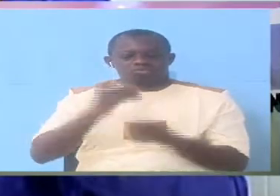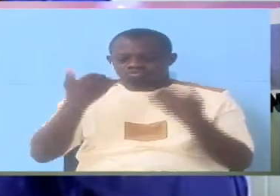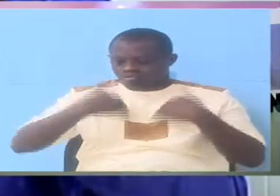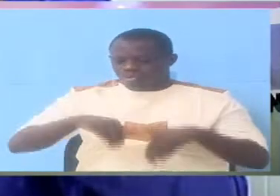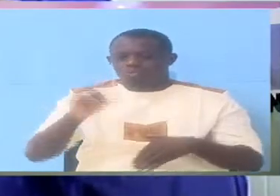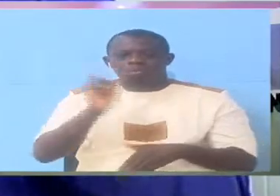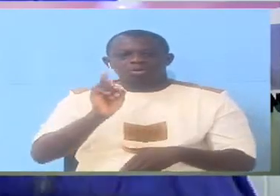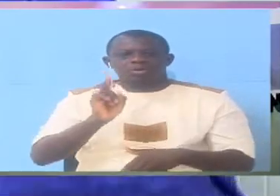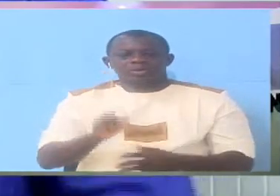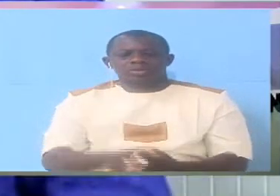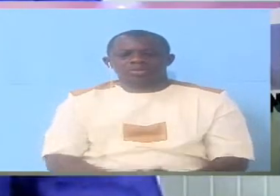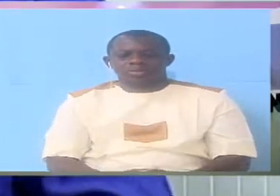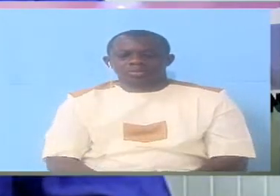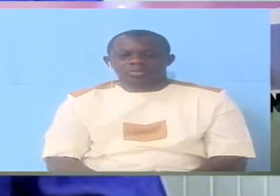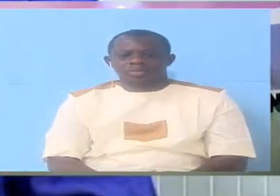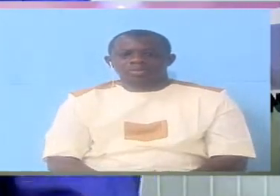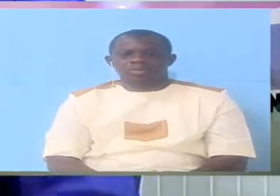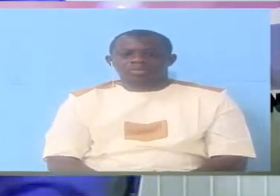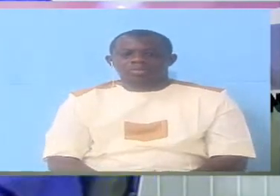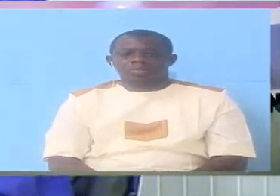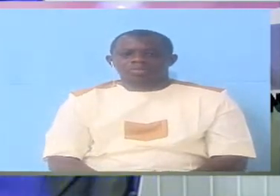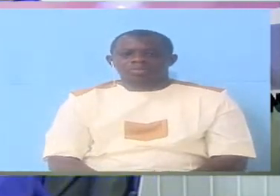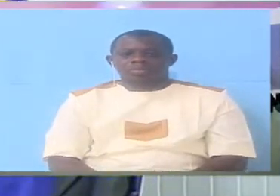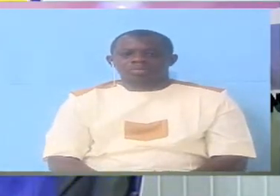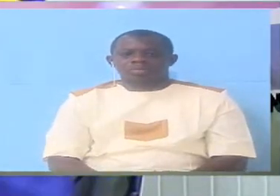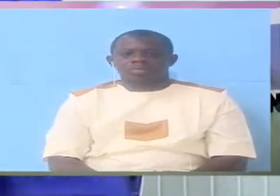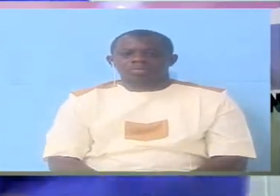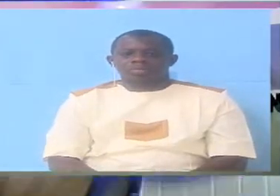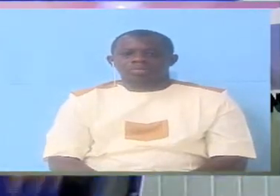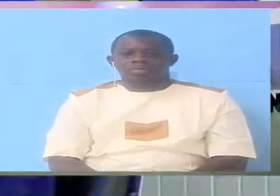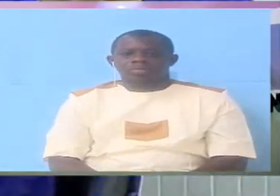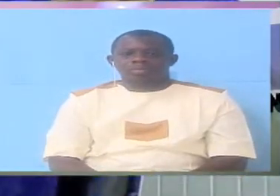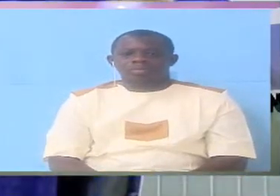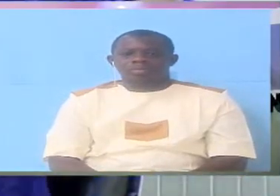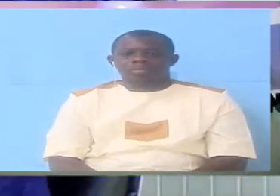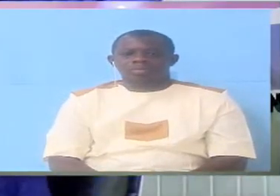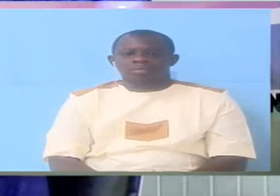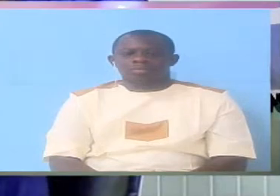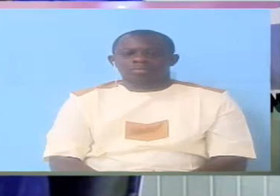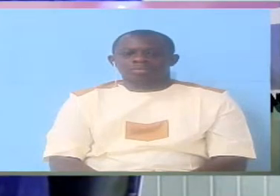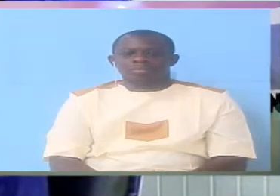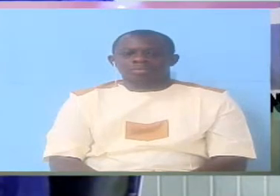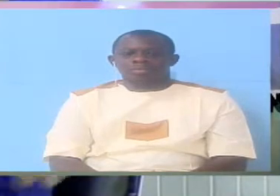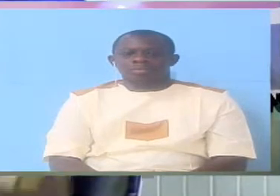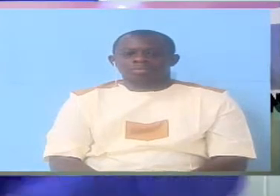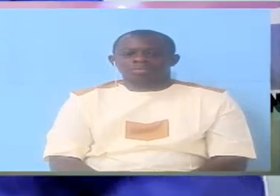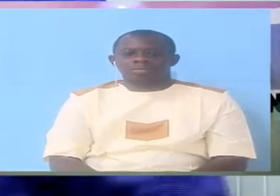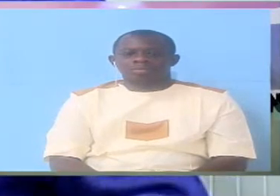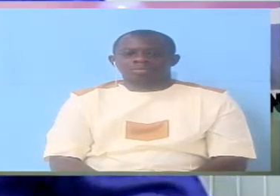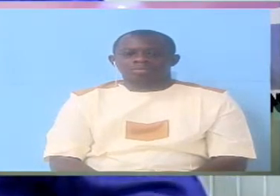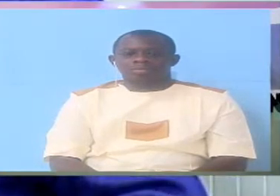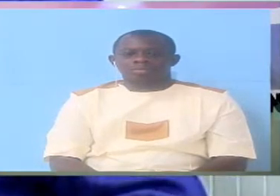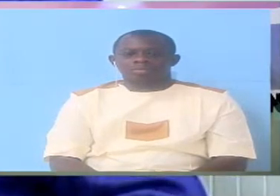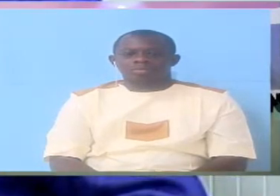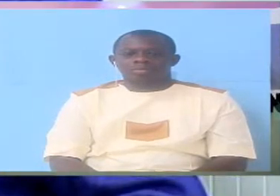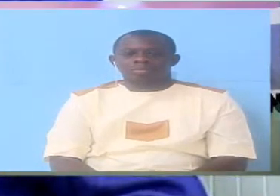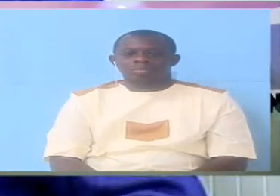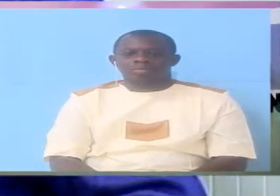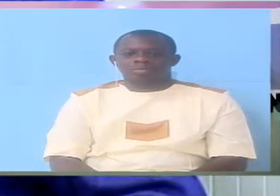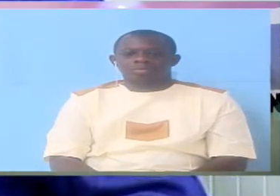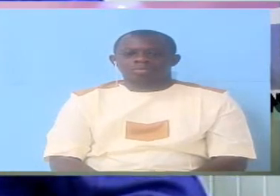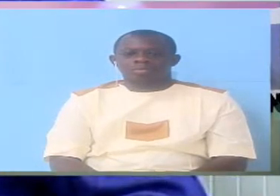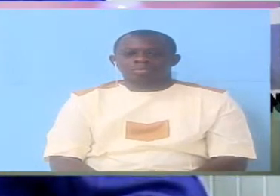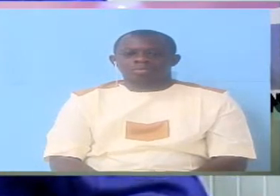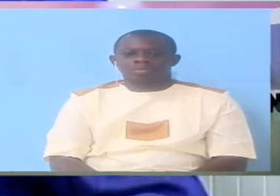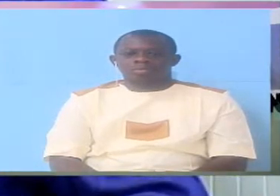dum. And in Daba could jump from a make a kurun to Bango, then you suffer finger because